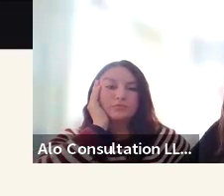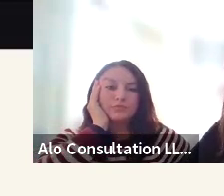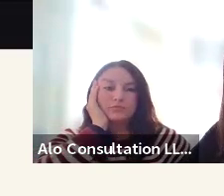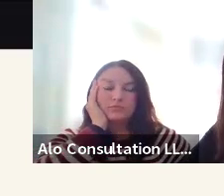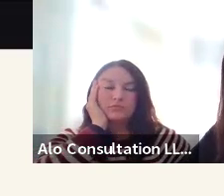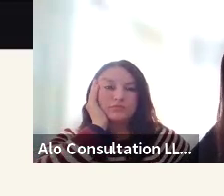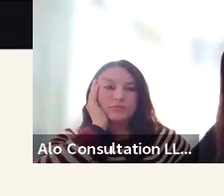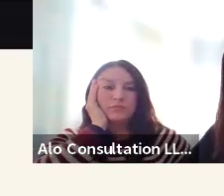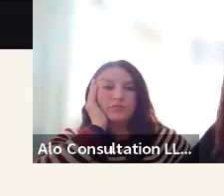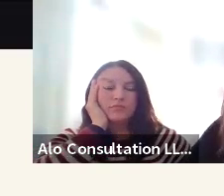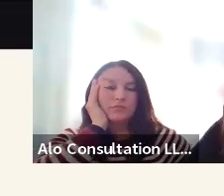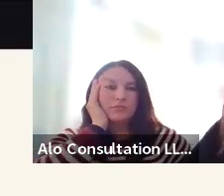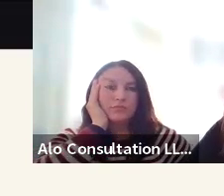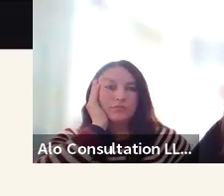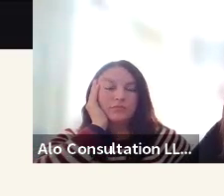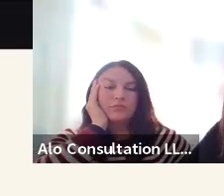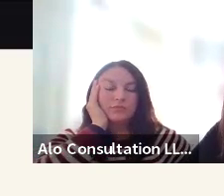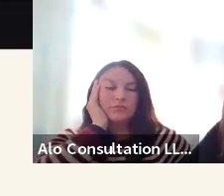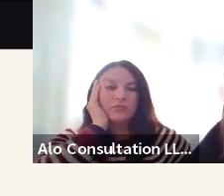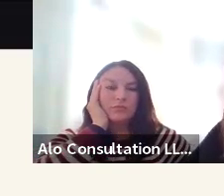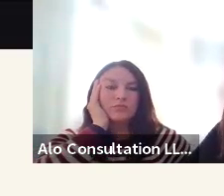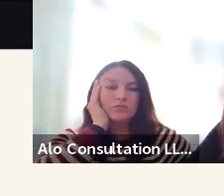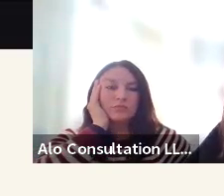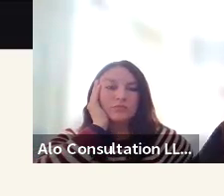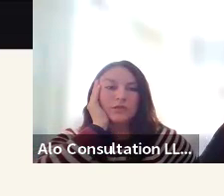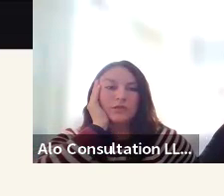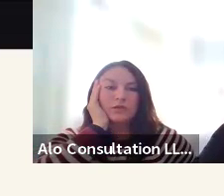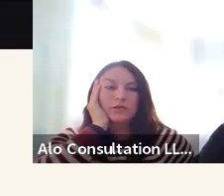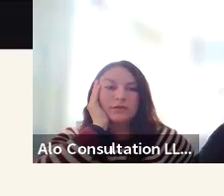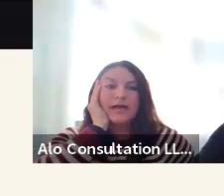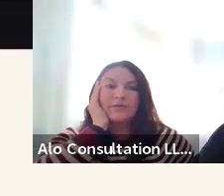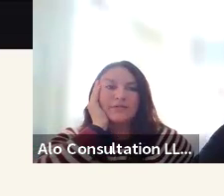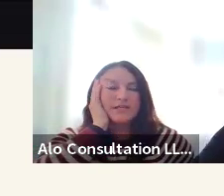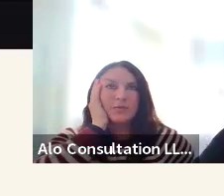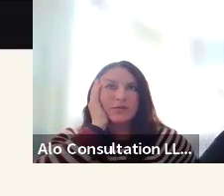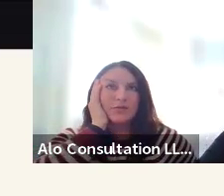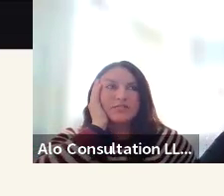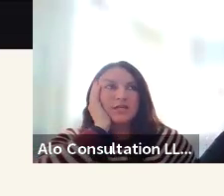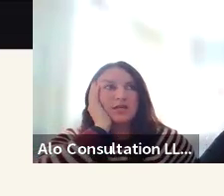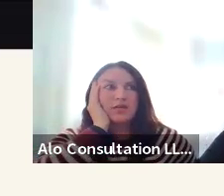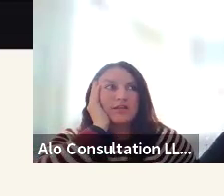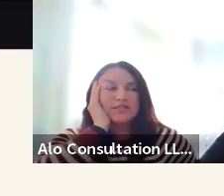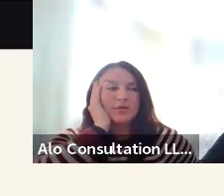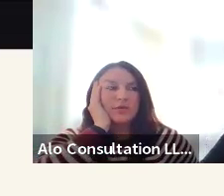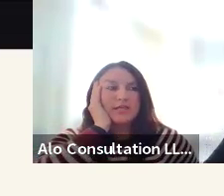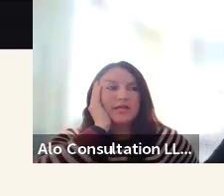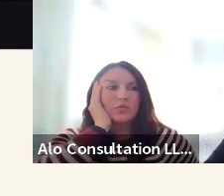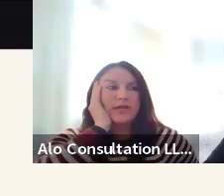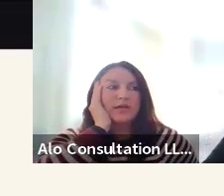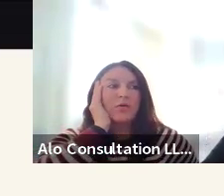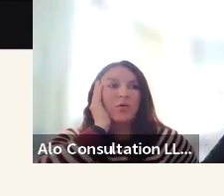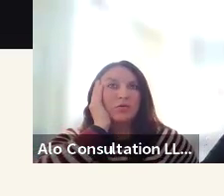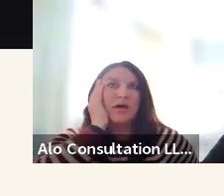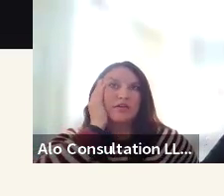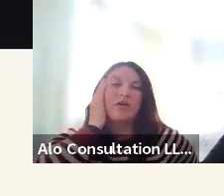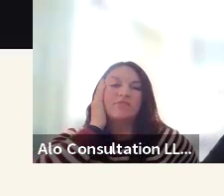planning team during IPP meetings or just when they're meeting up with people that support them. Yeah, I want to say one of the recent events that we did,